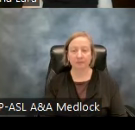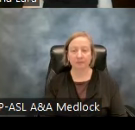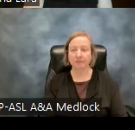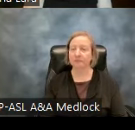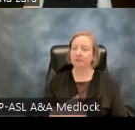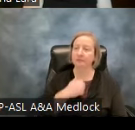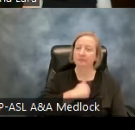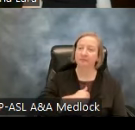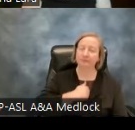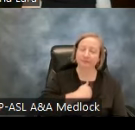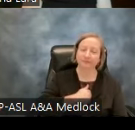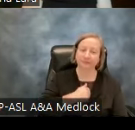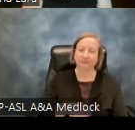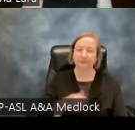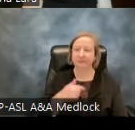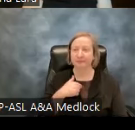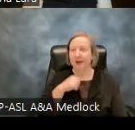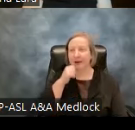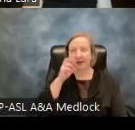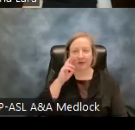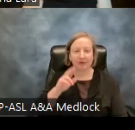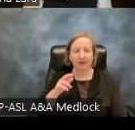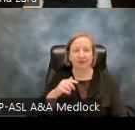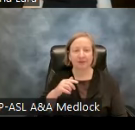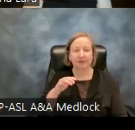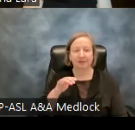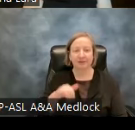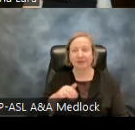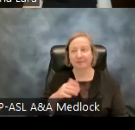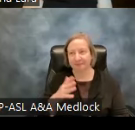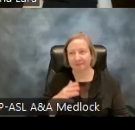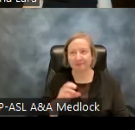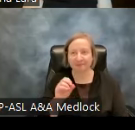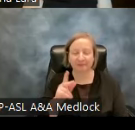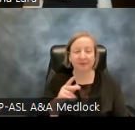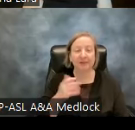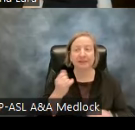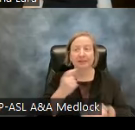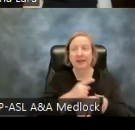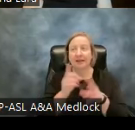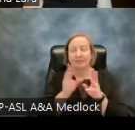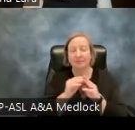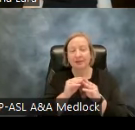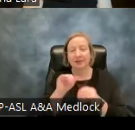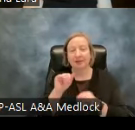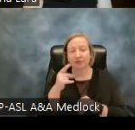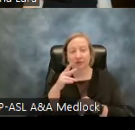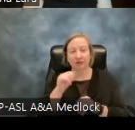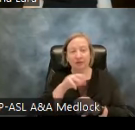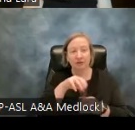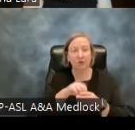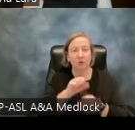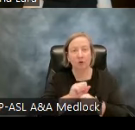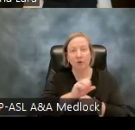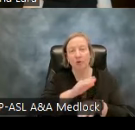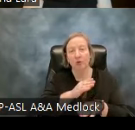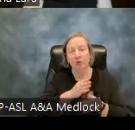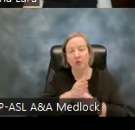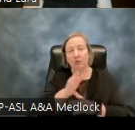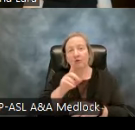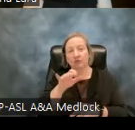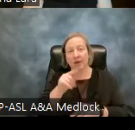Sorry, I did not realize I was on this one as well. Today's meeting agenda includes working through the draft areas of agreement, like I